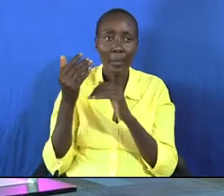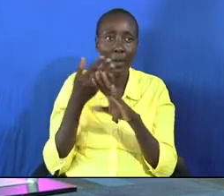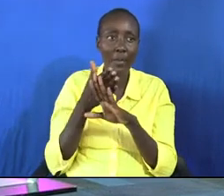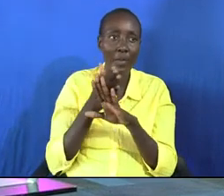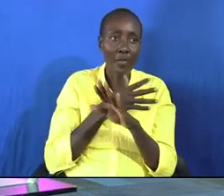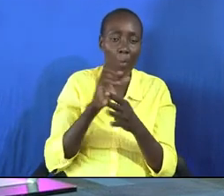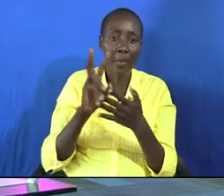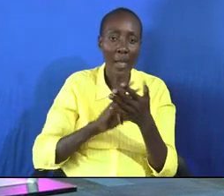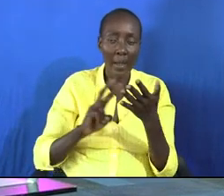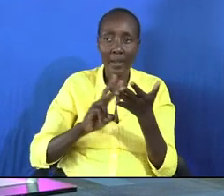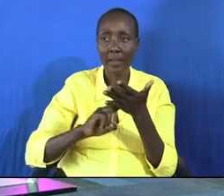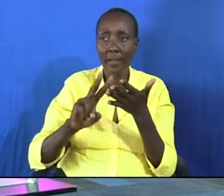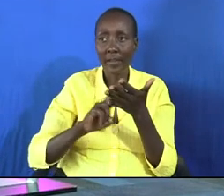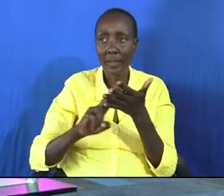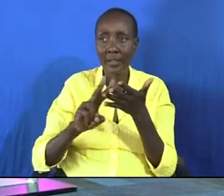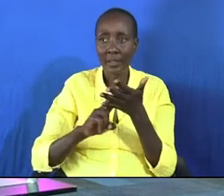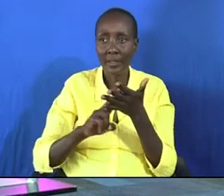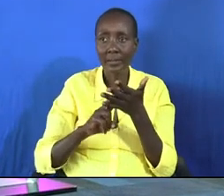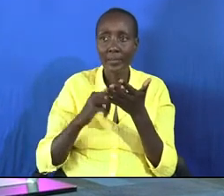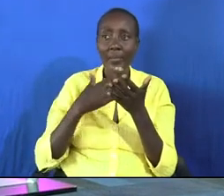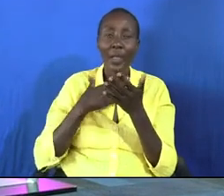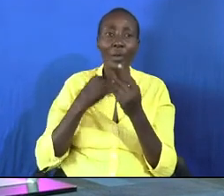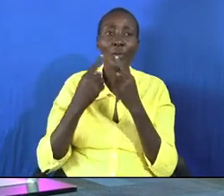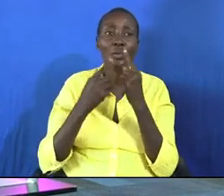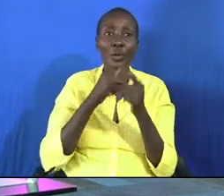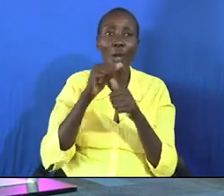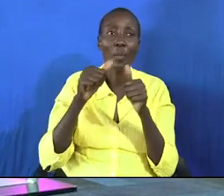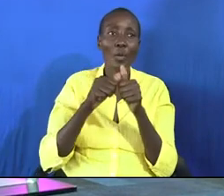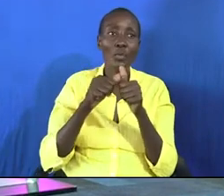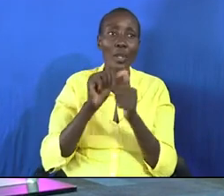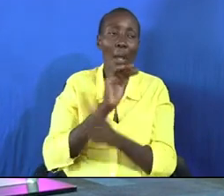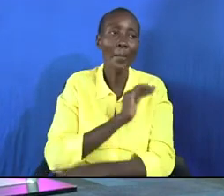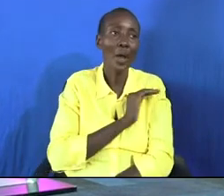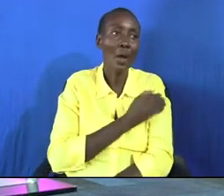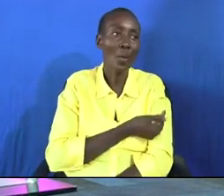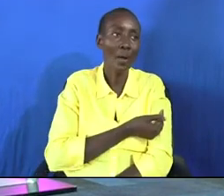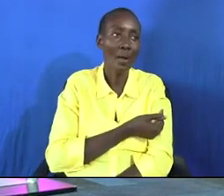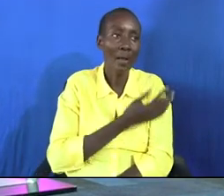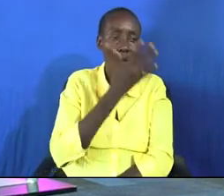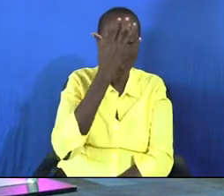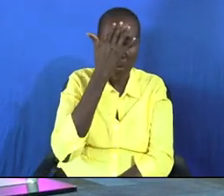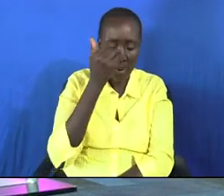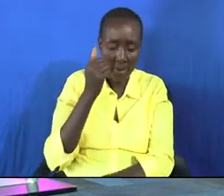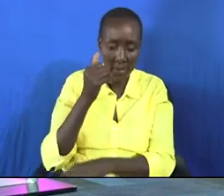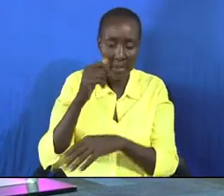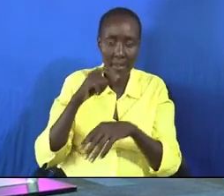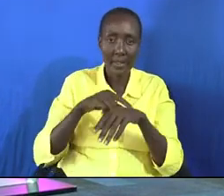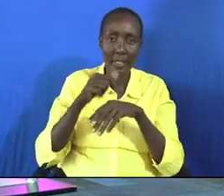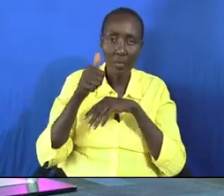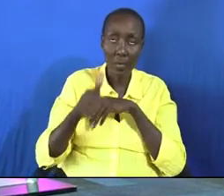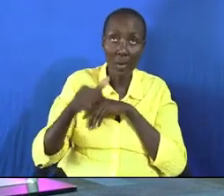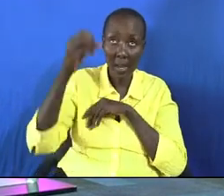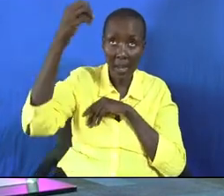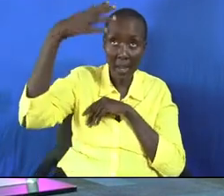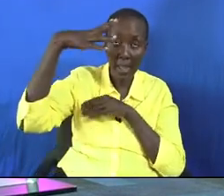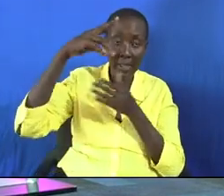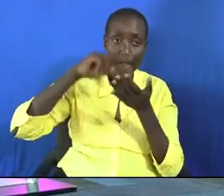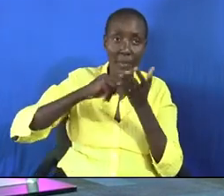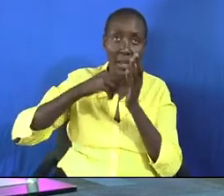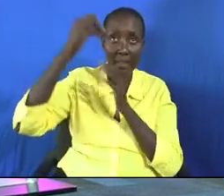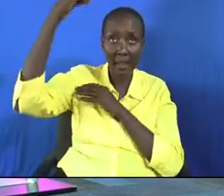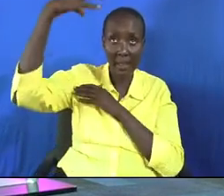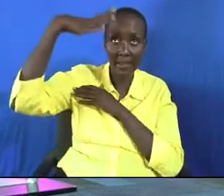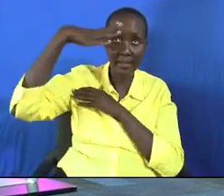before I read the text, I want to talk about power, because flipping the switch is about putting the light on.